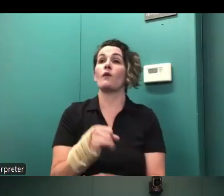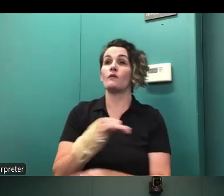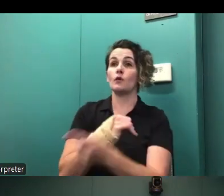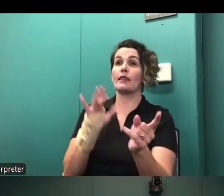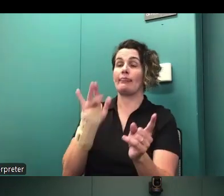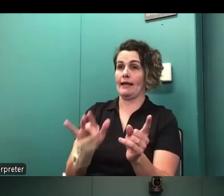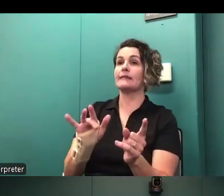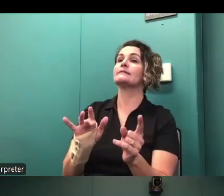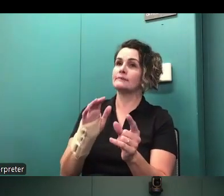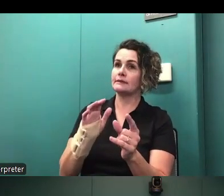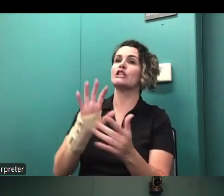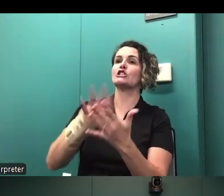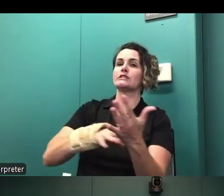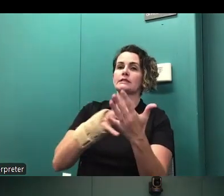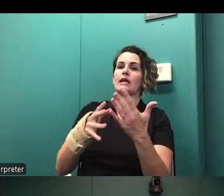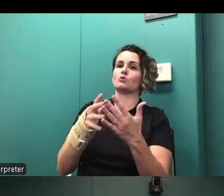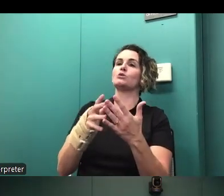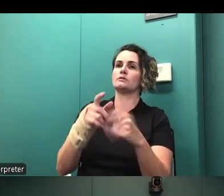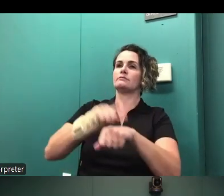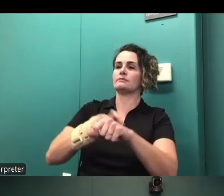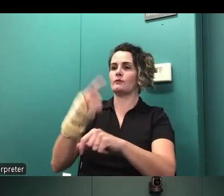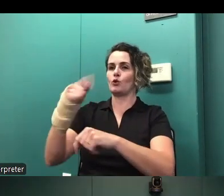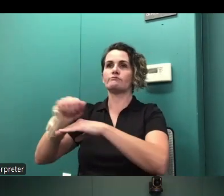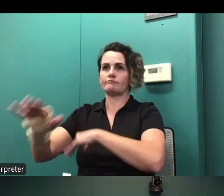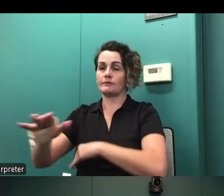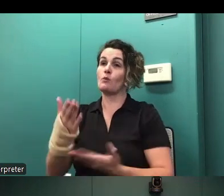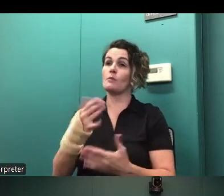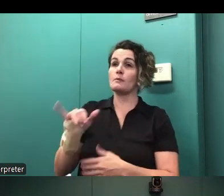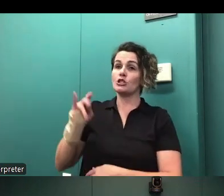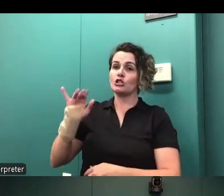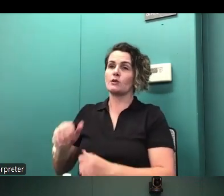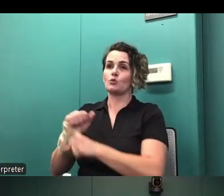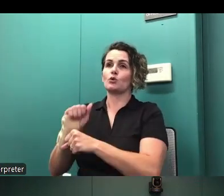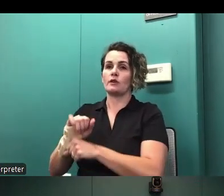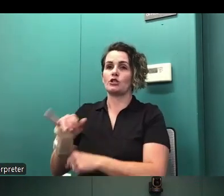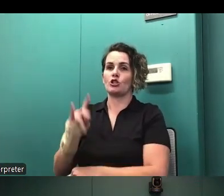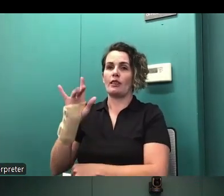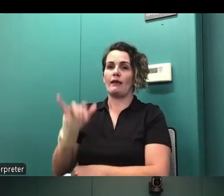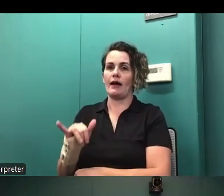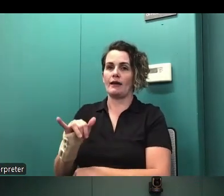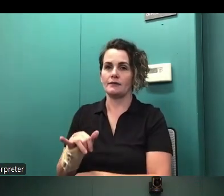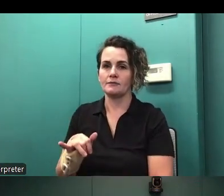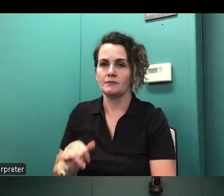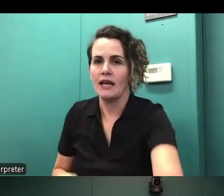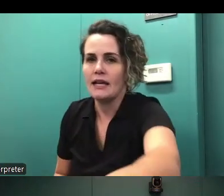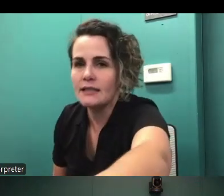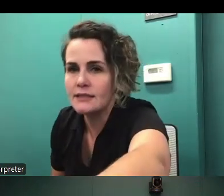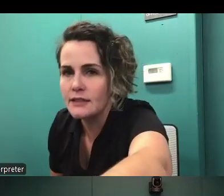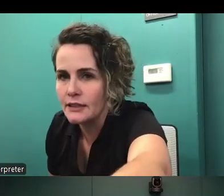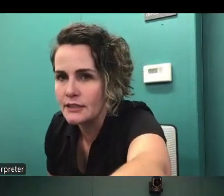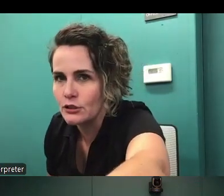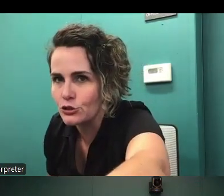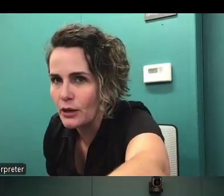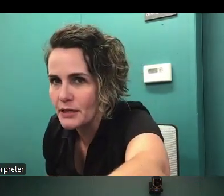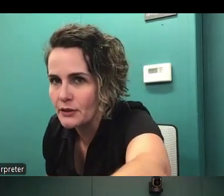click here, schedule send. So say for instance, Jenny is working on this in July because So she's send it. crazy. And she's gonna do